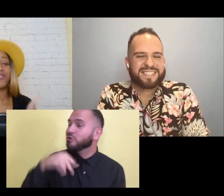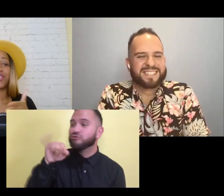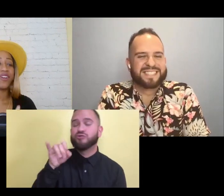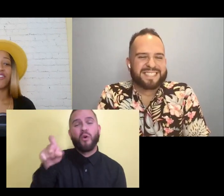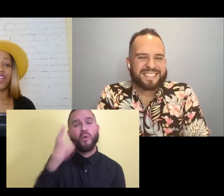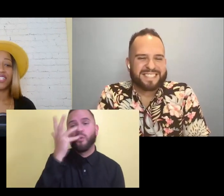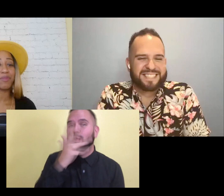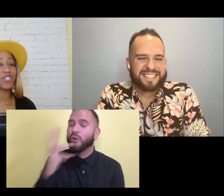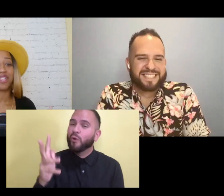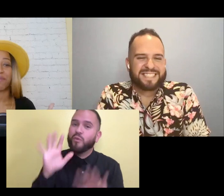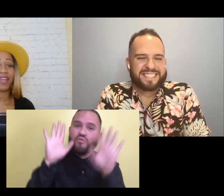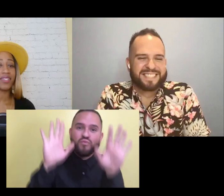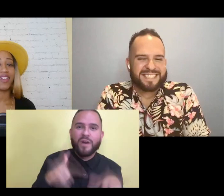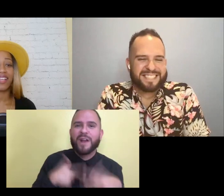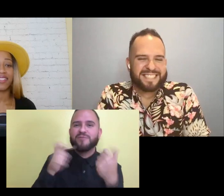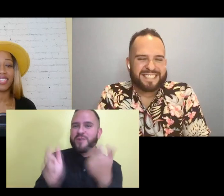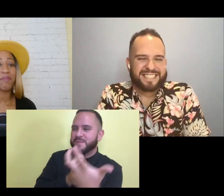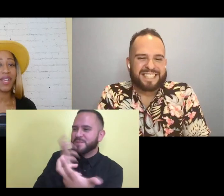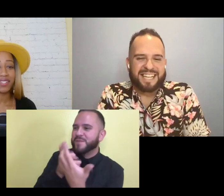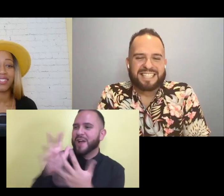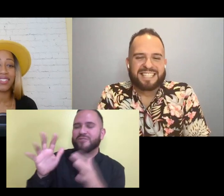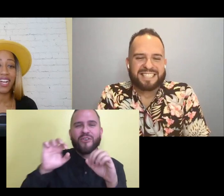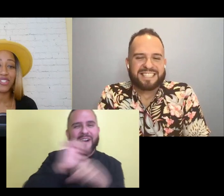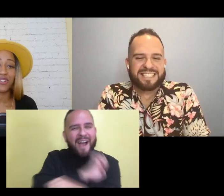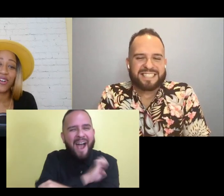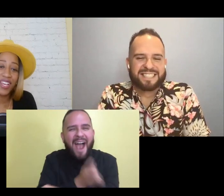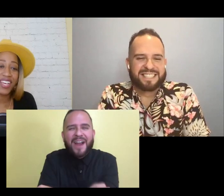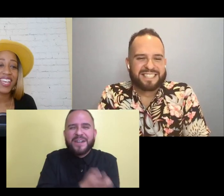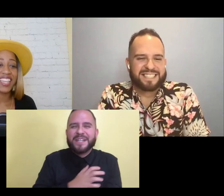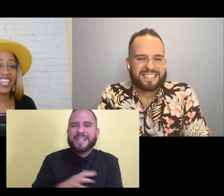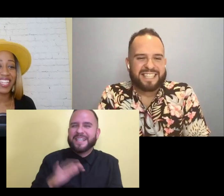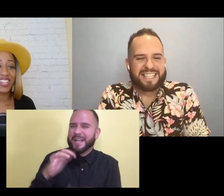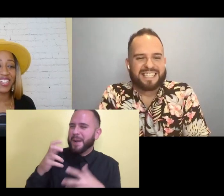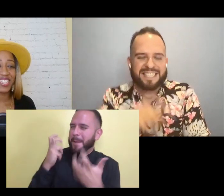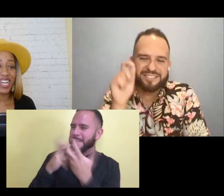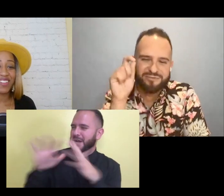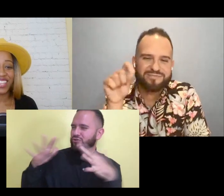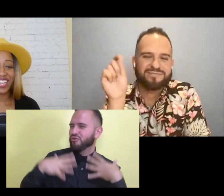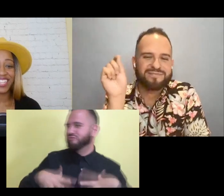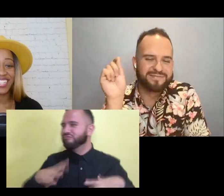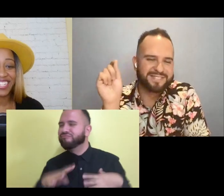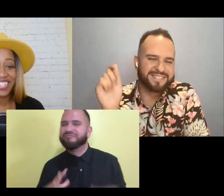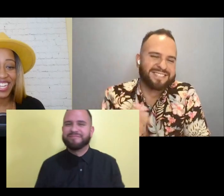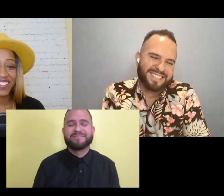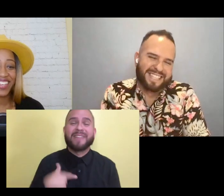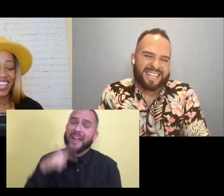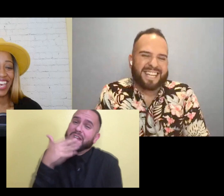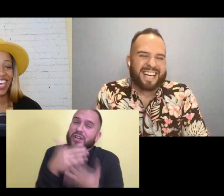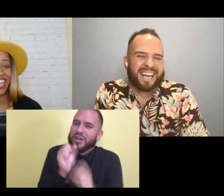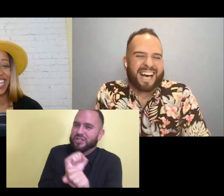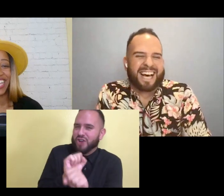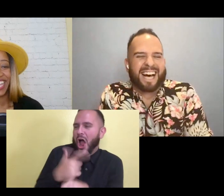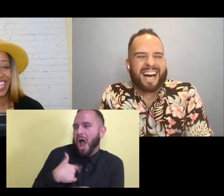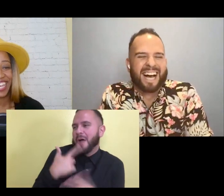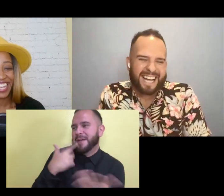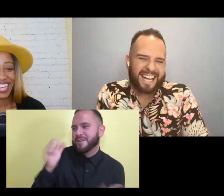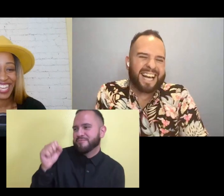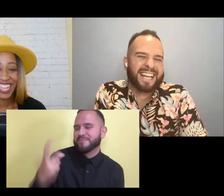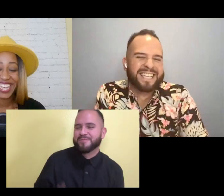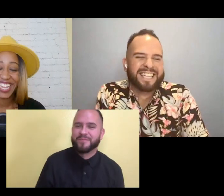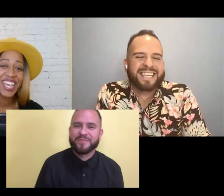to. You look great, Joe. I'm just trying to match your energy and match your Thank style. you. So I think I did a Did good it. job. I think I did a good job.